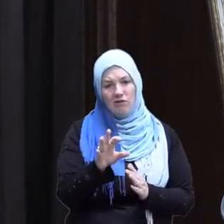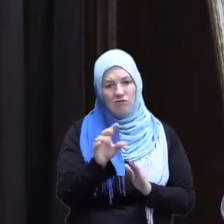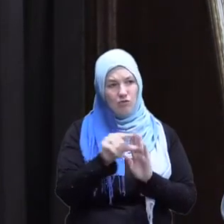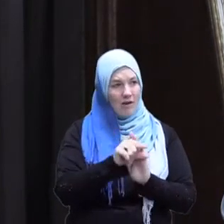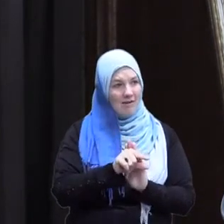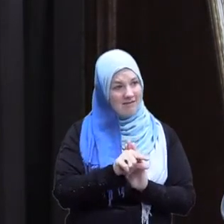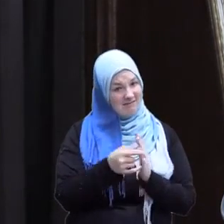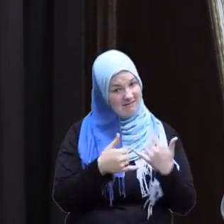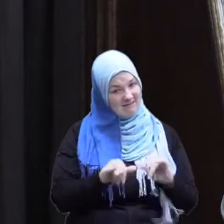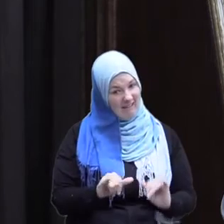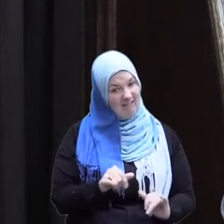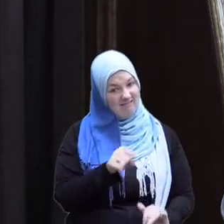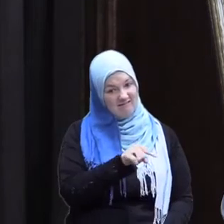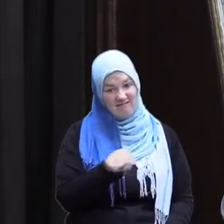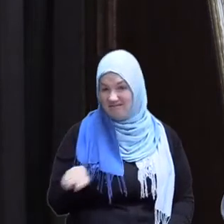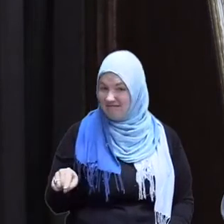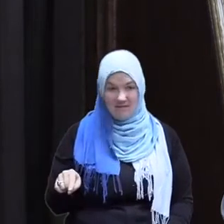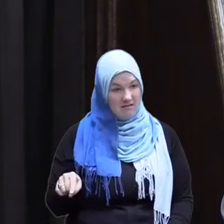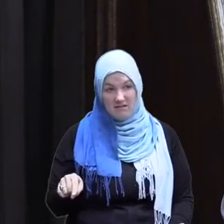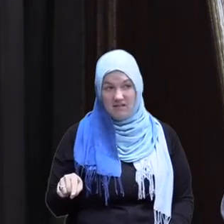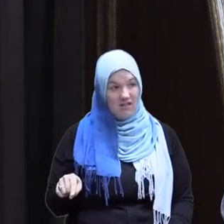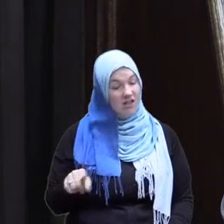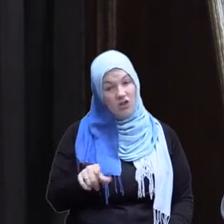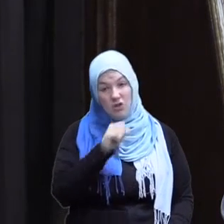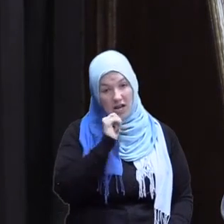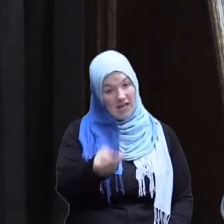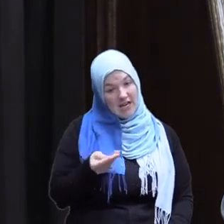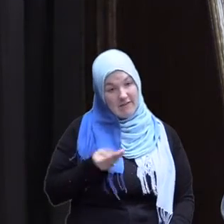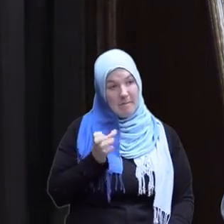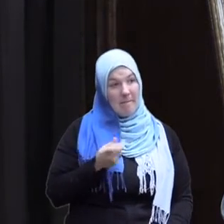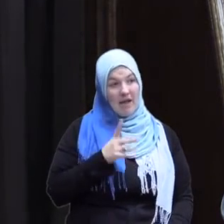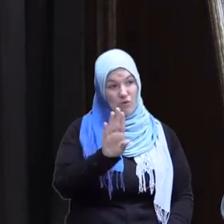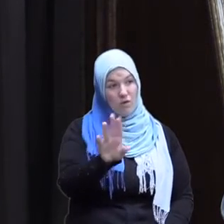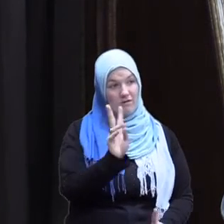because you're not turning back the assignments.